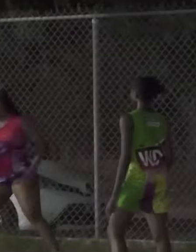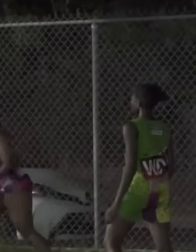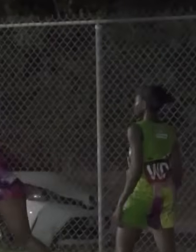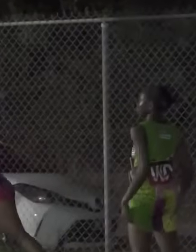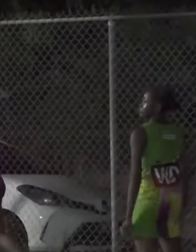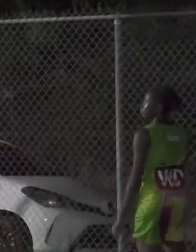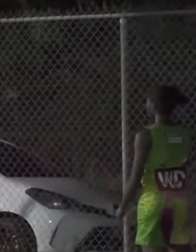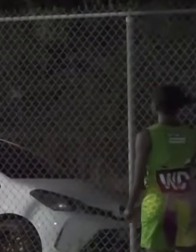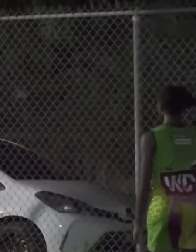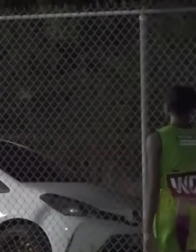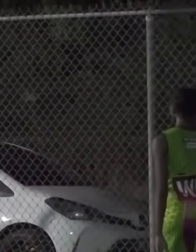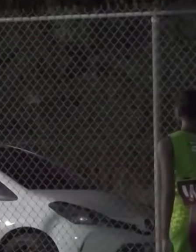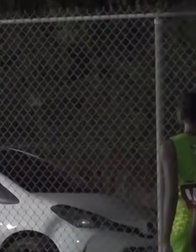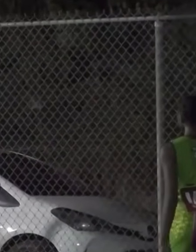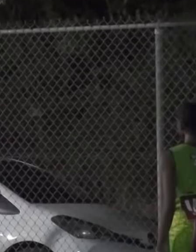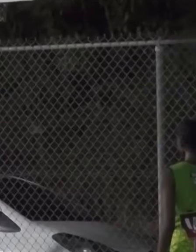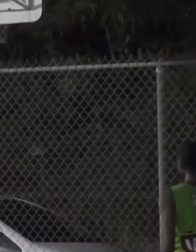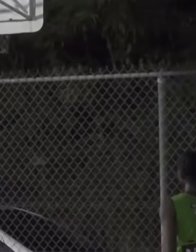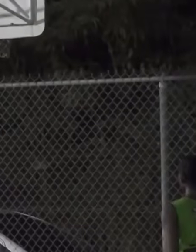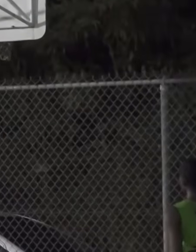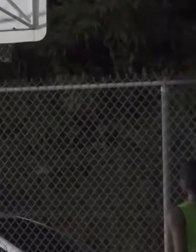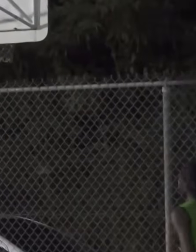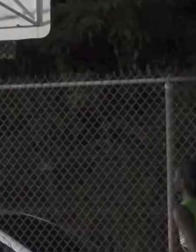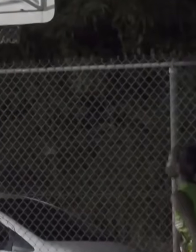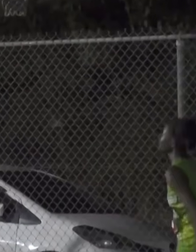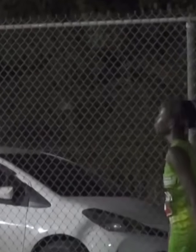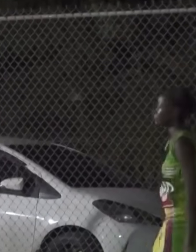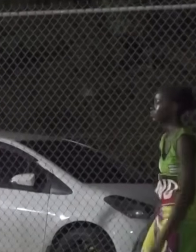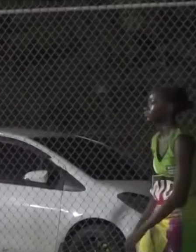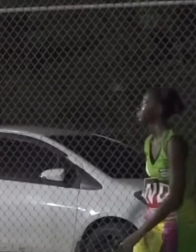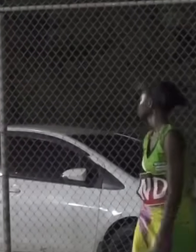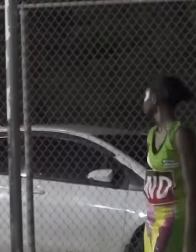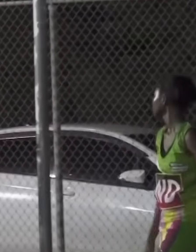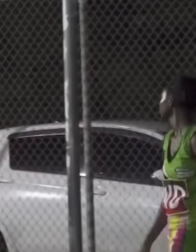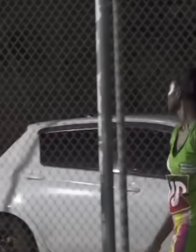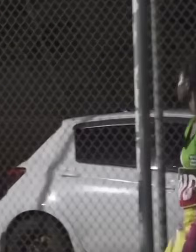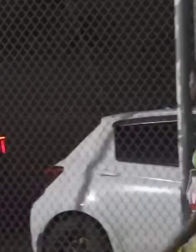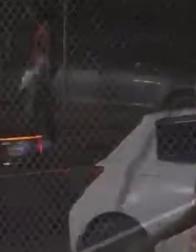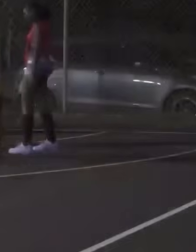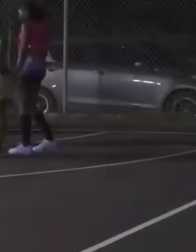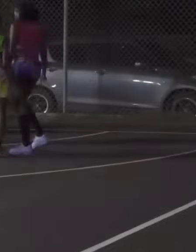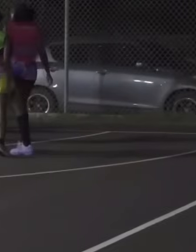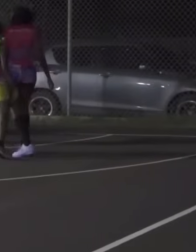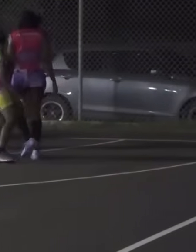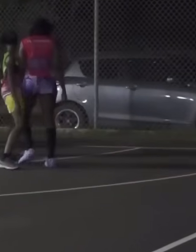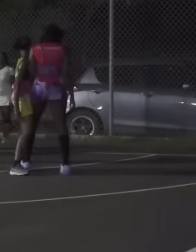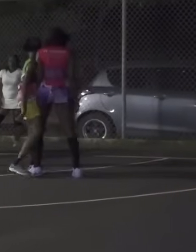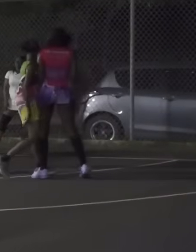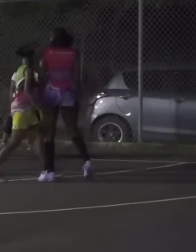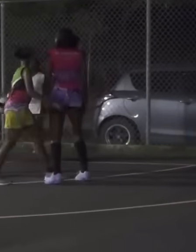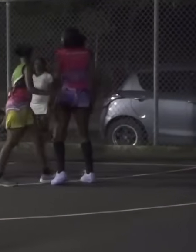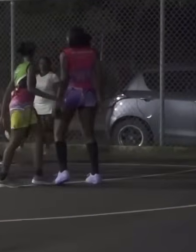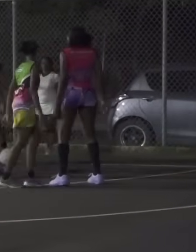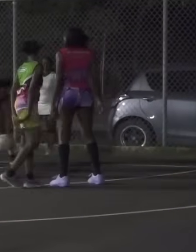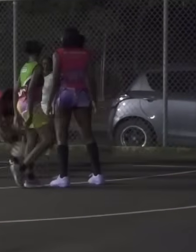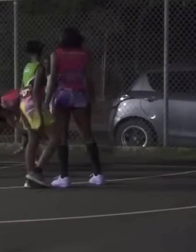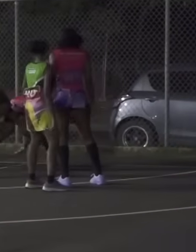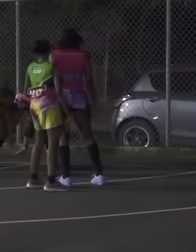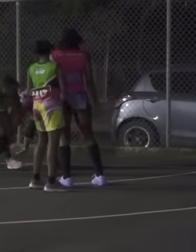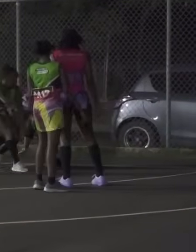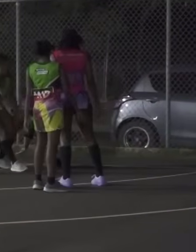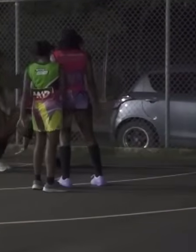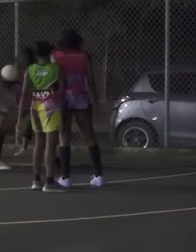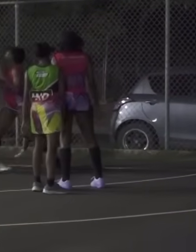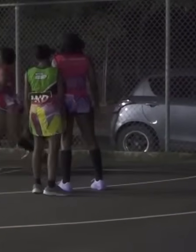proactive. Too much space on offer. Smith drills it for St. Barnabas. Up 32-16 in the third